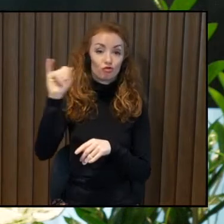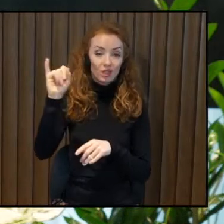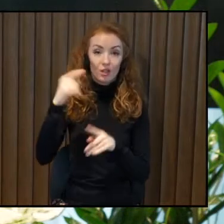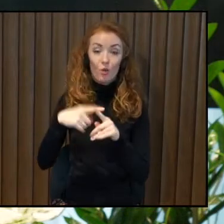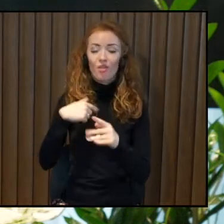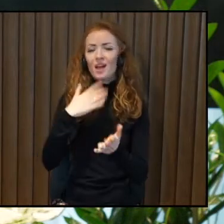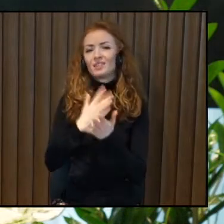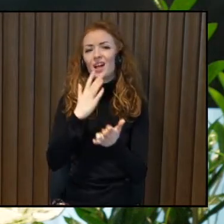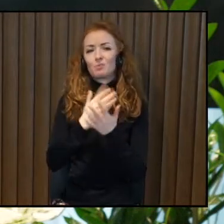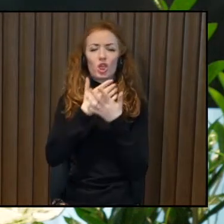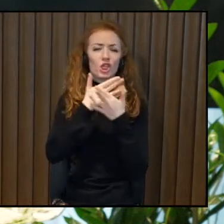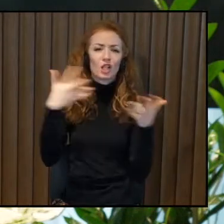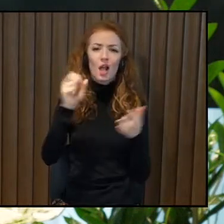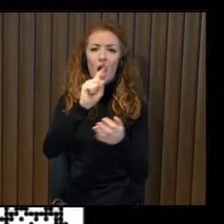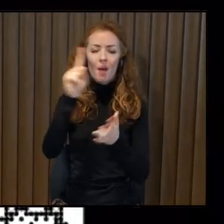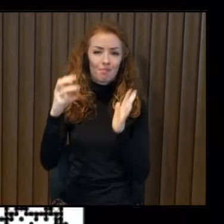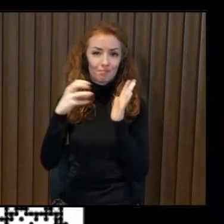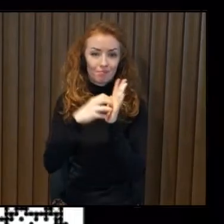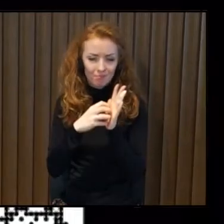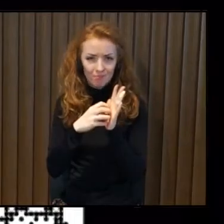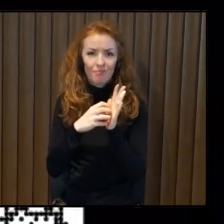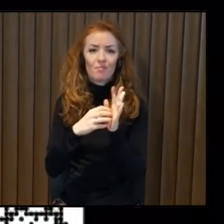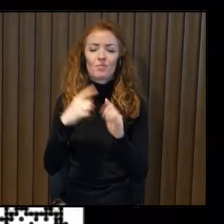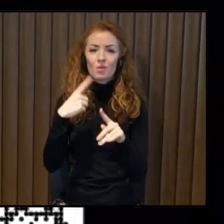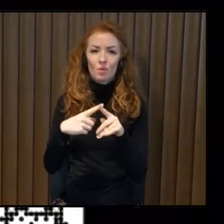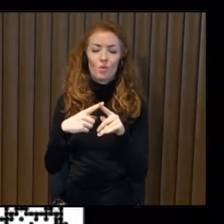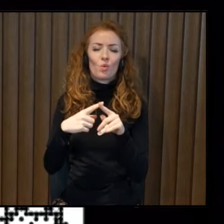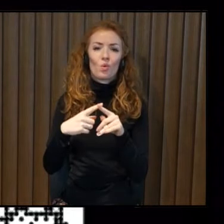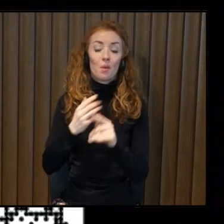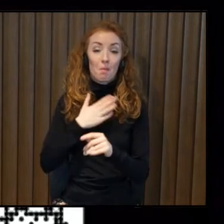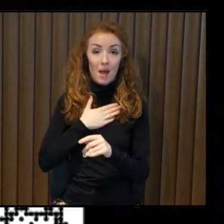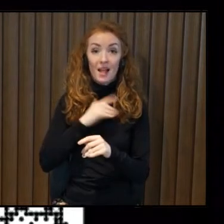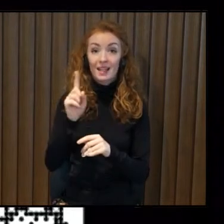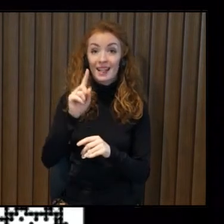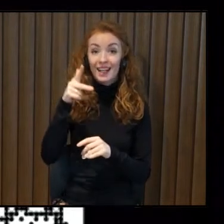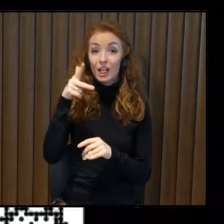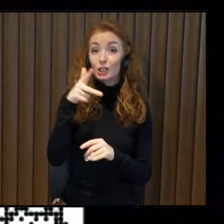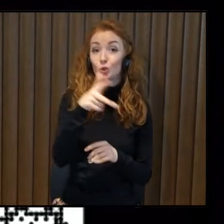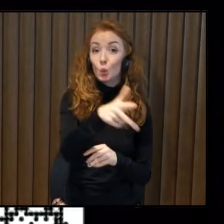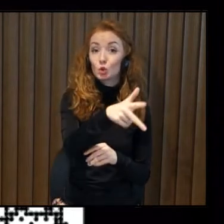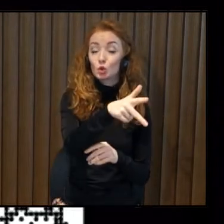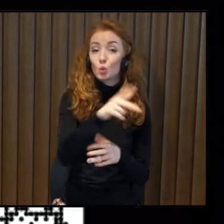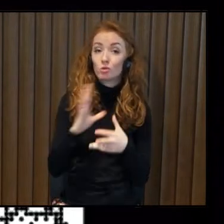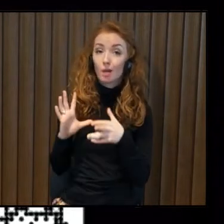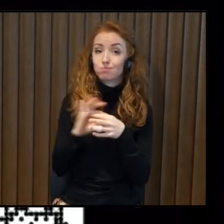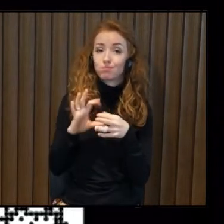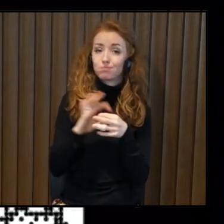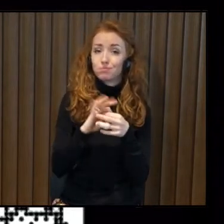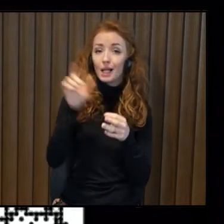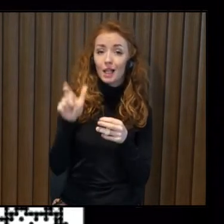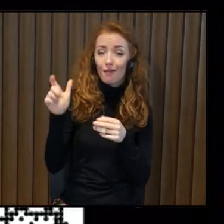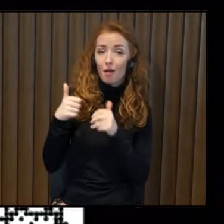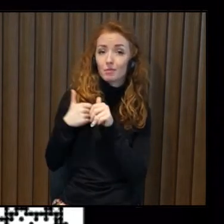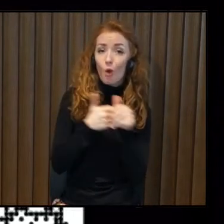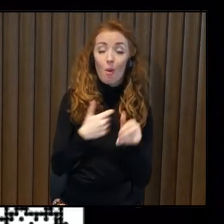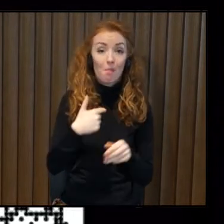my 3,000th follower. So if you like TikTok, check me out there as well. Again, Dr. Anthony G. Thank you so